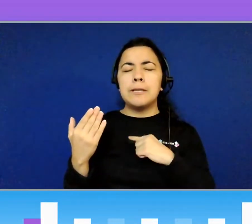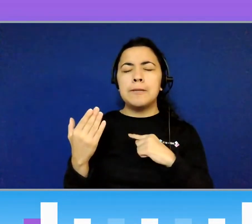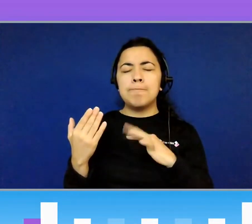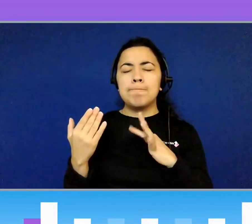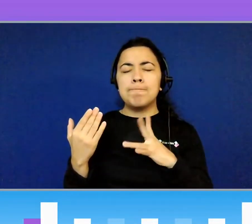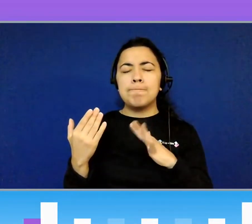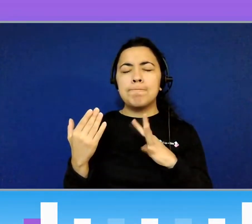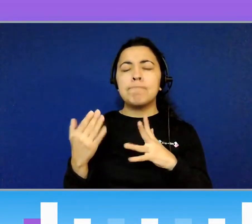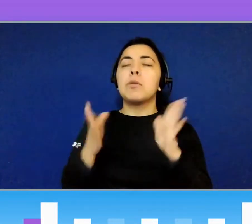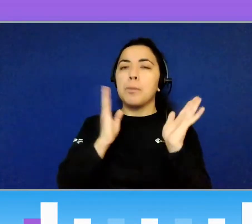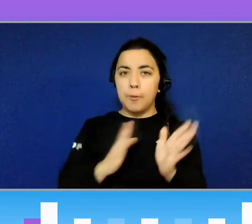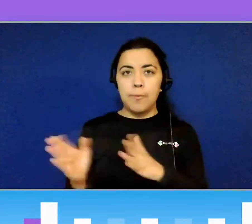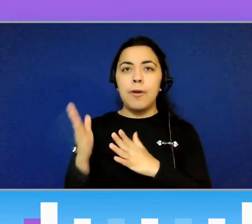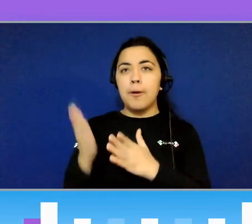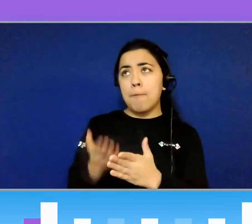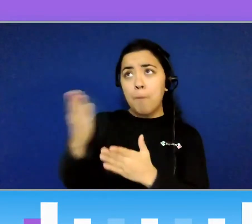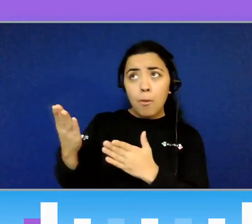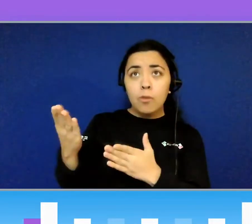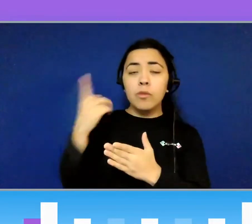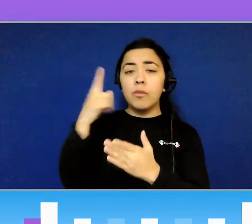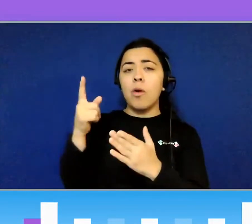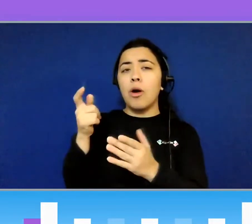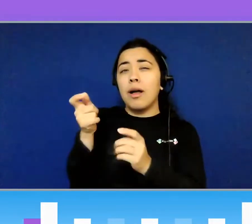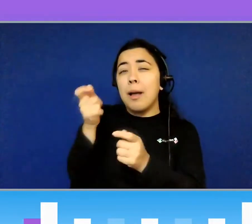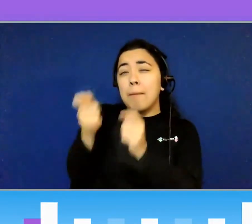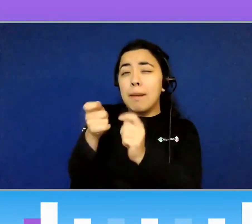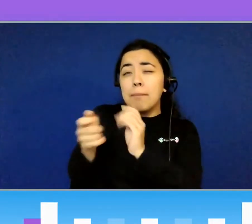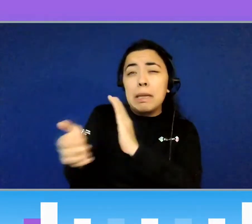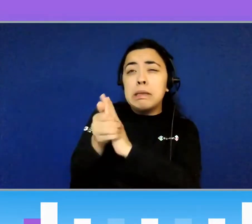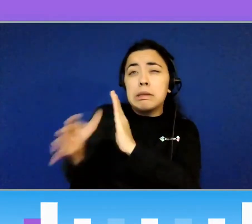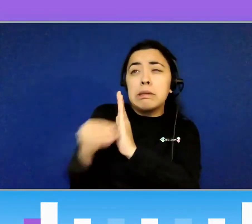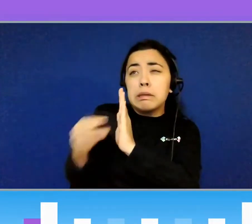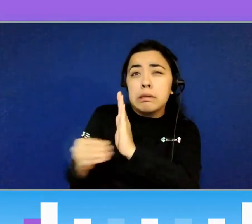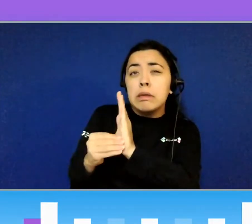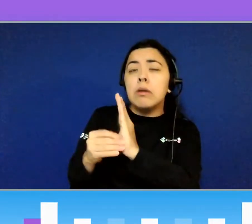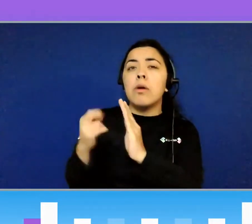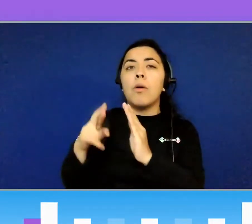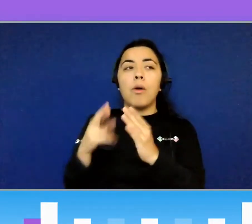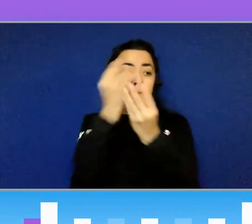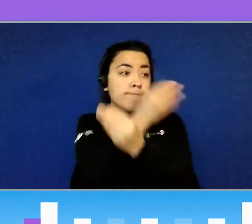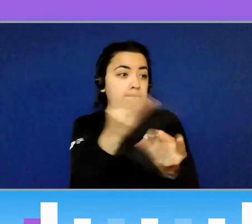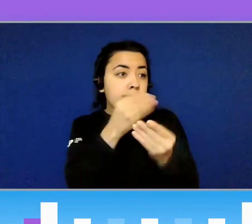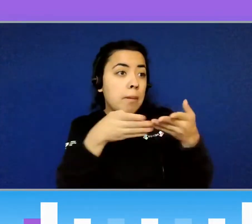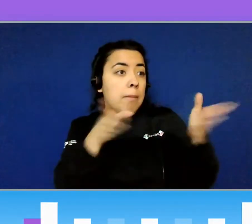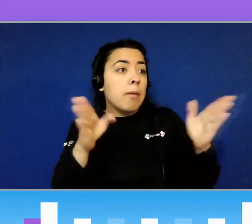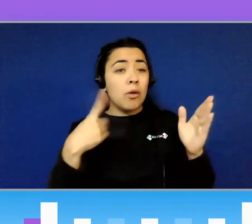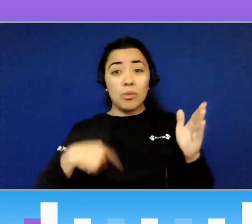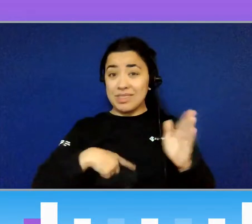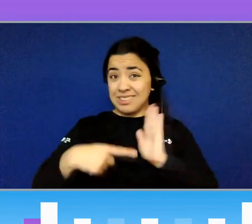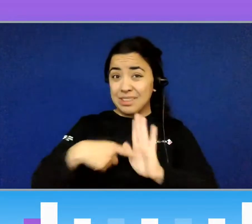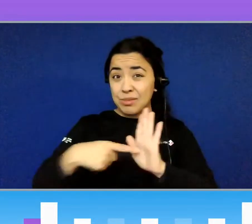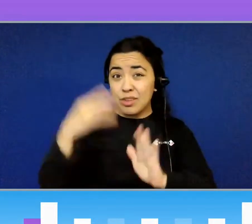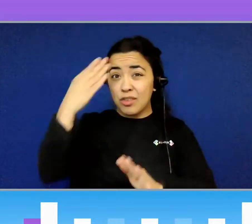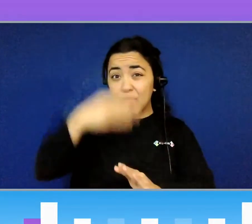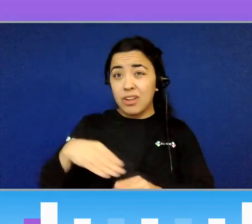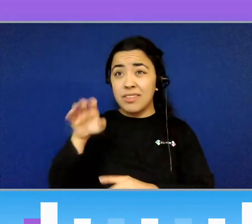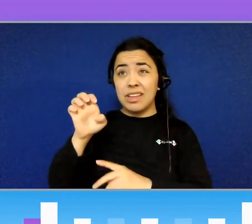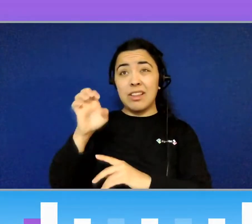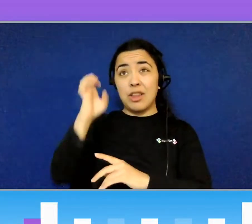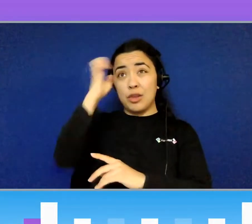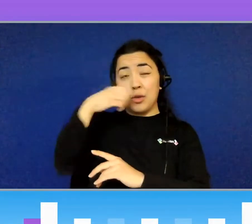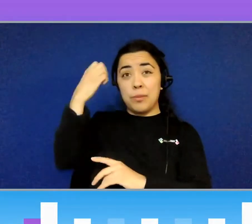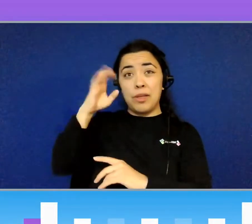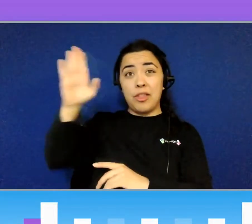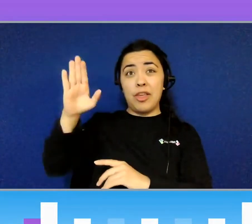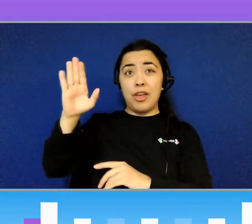prepared proposals for amendments. We informed our members, the general public. We even demonstrated in front of the European Parliament,